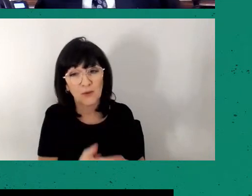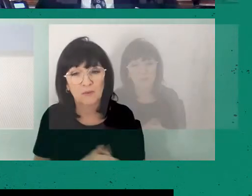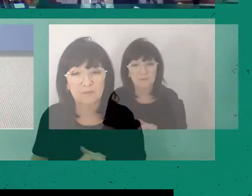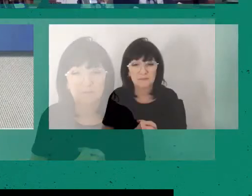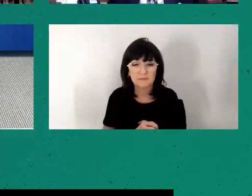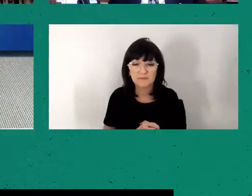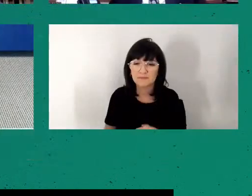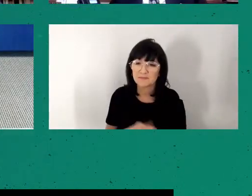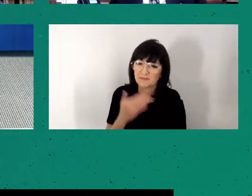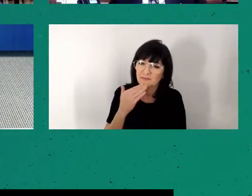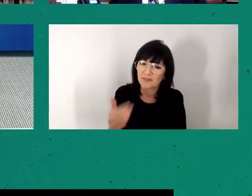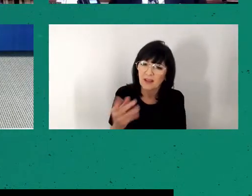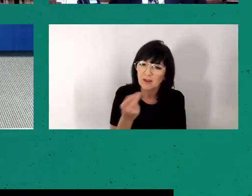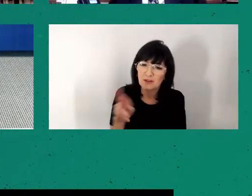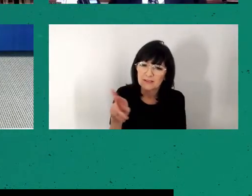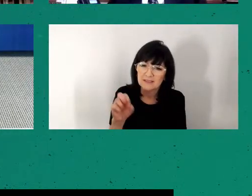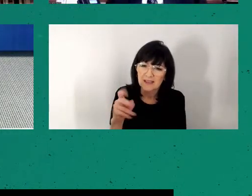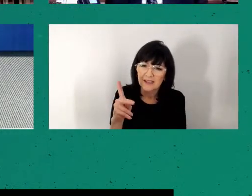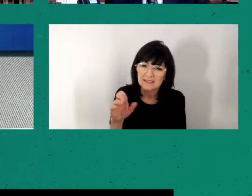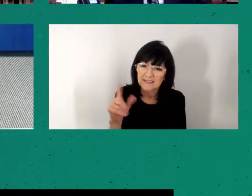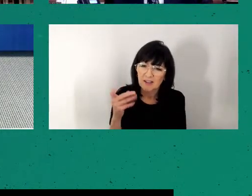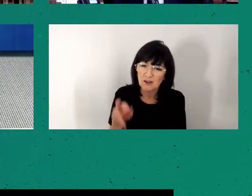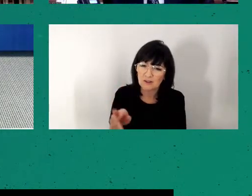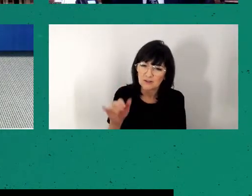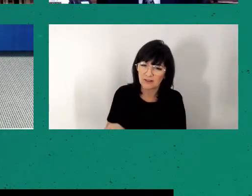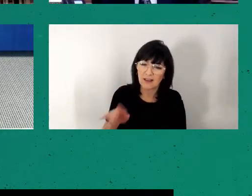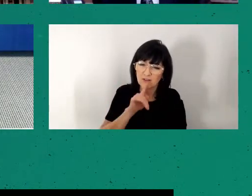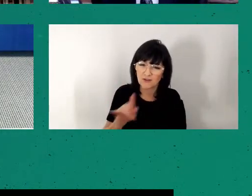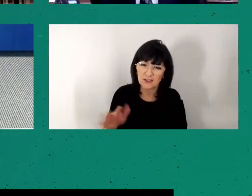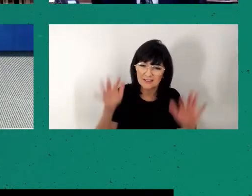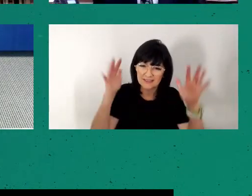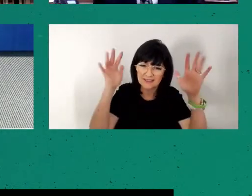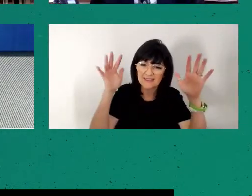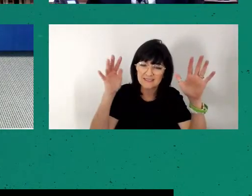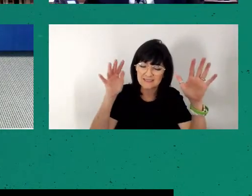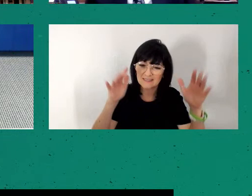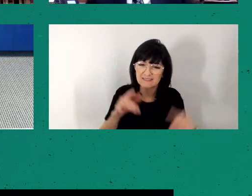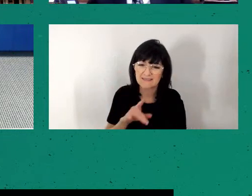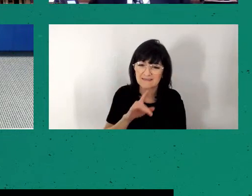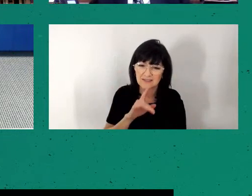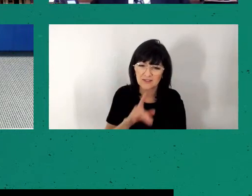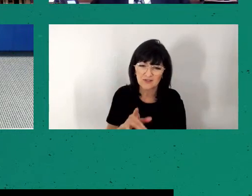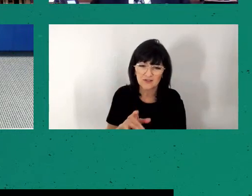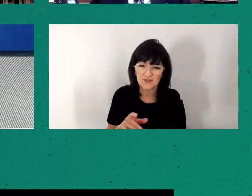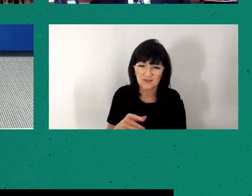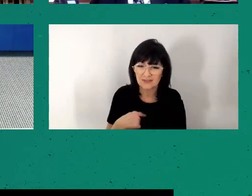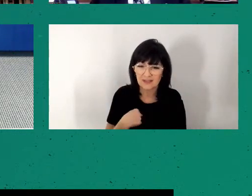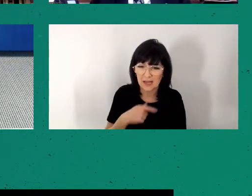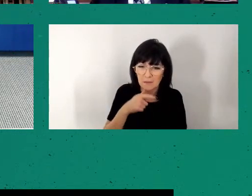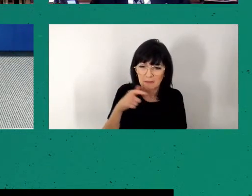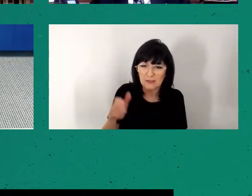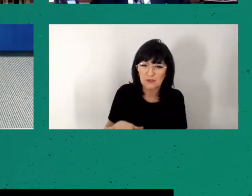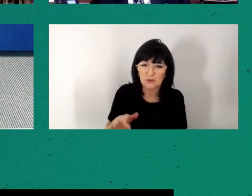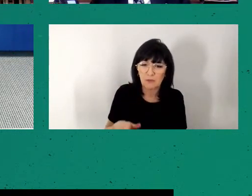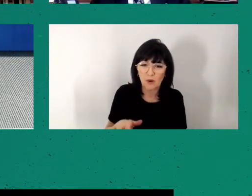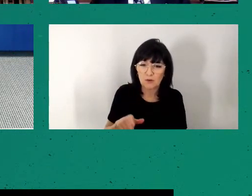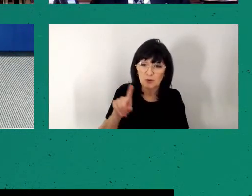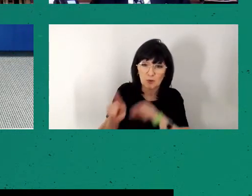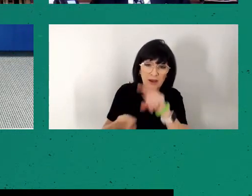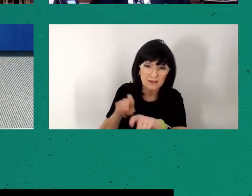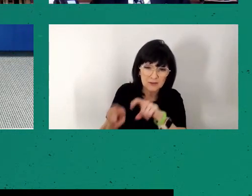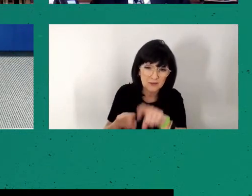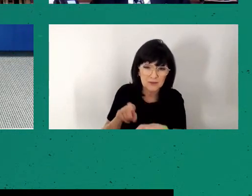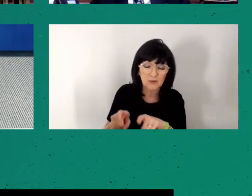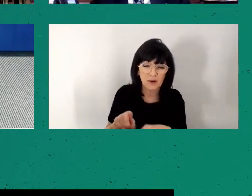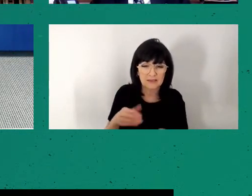Dr. Skelcher, that was excellent. Really, really good. I know I'm not supposed to ask questions. We've got